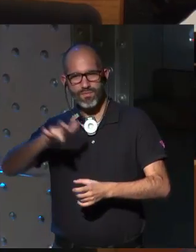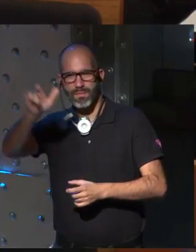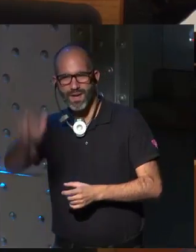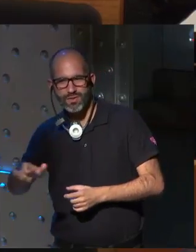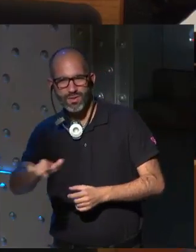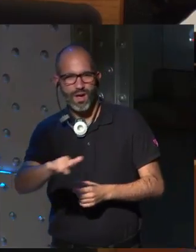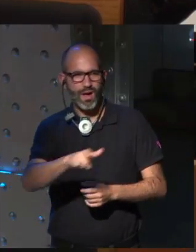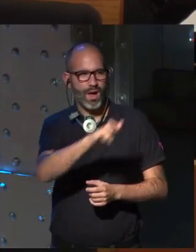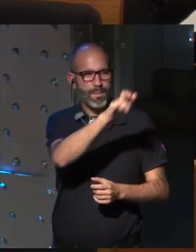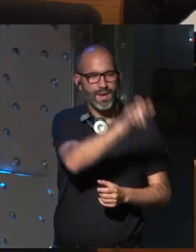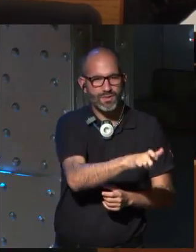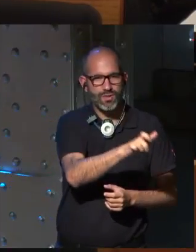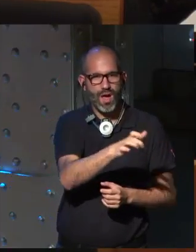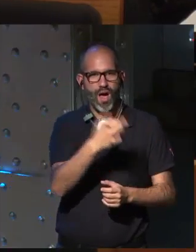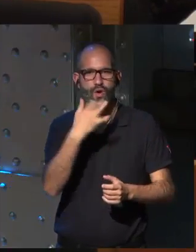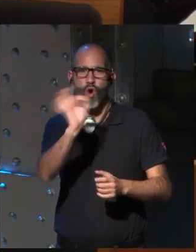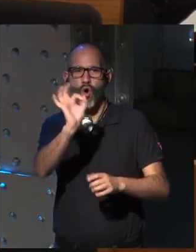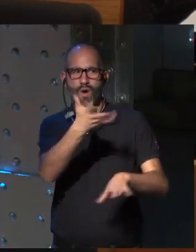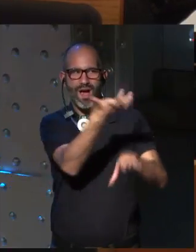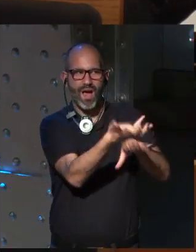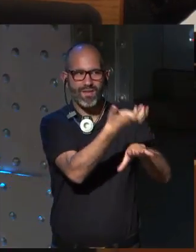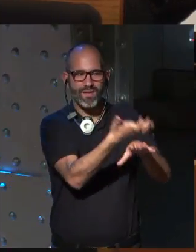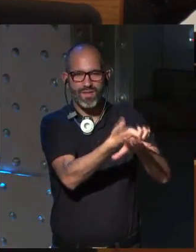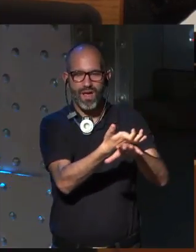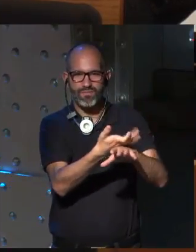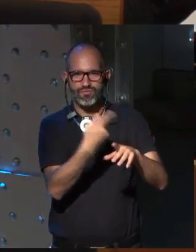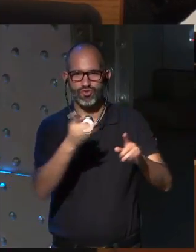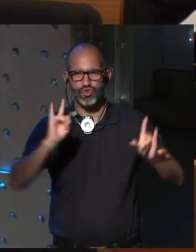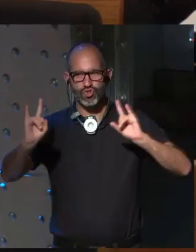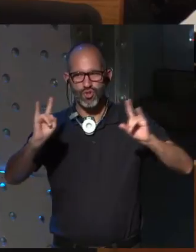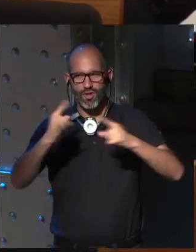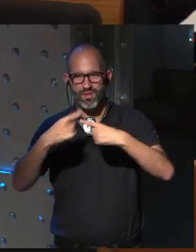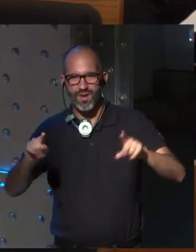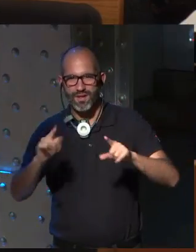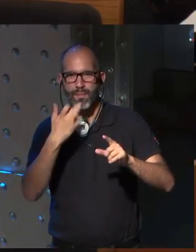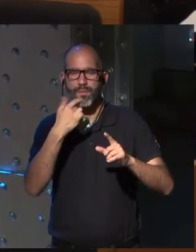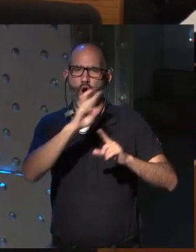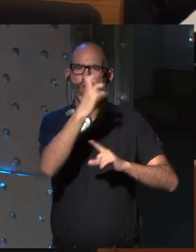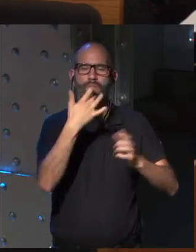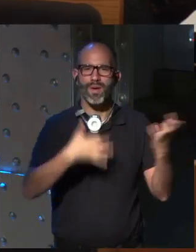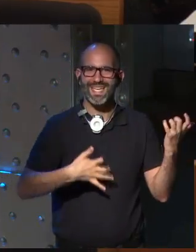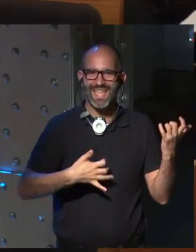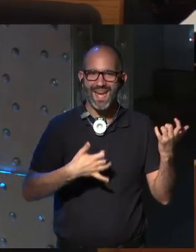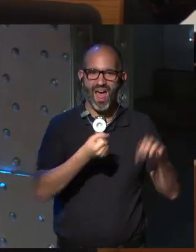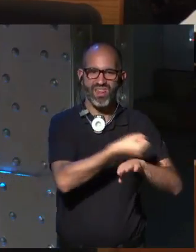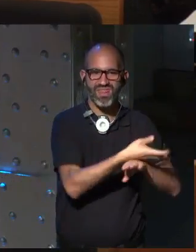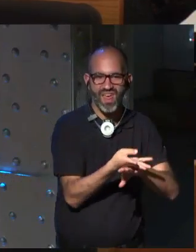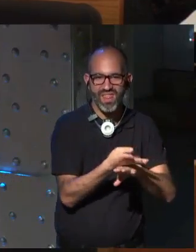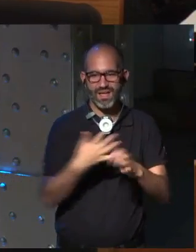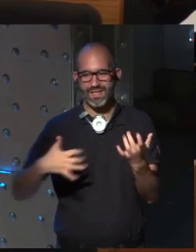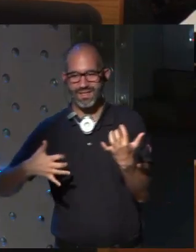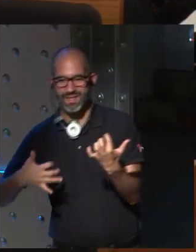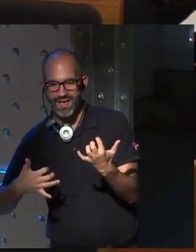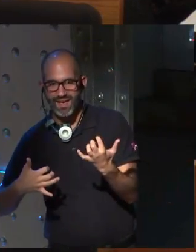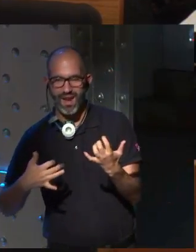very different from when I listen to it in recordings, especially when compared to other instruments like a guitar or something like that. It